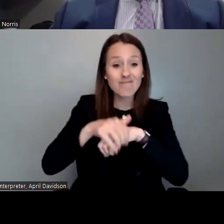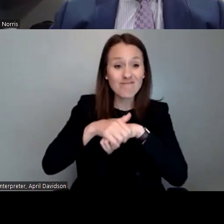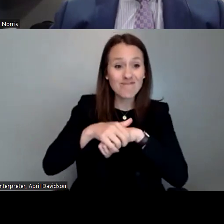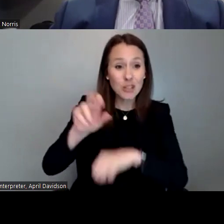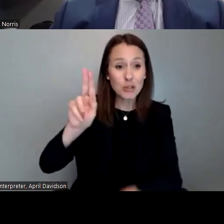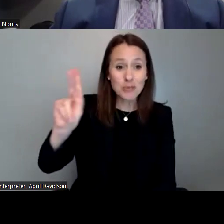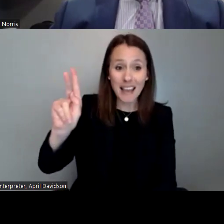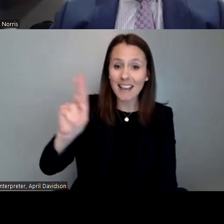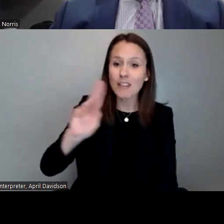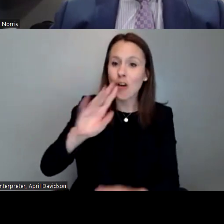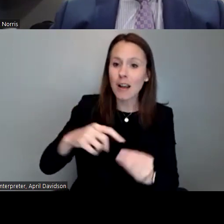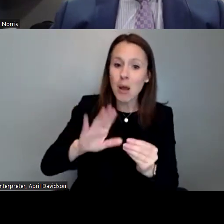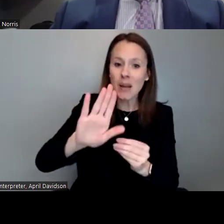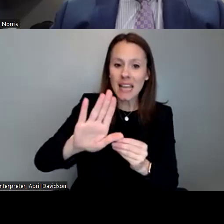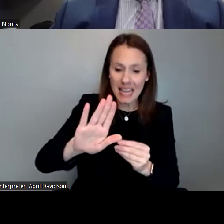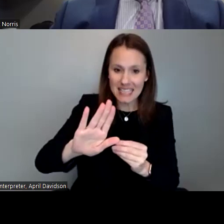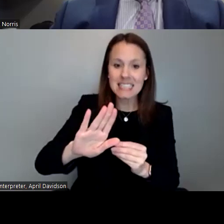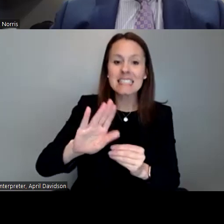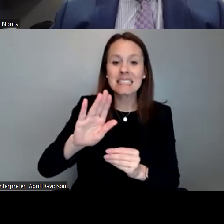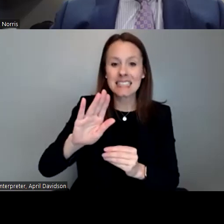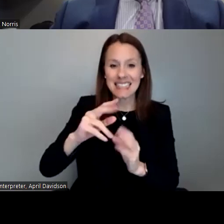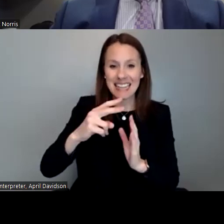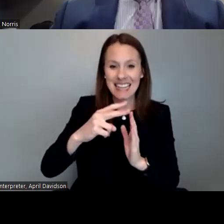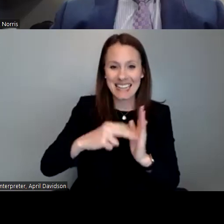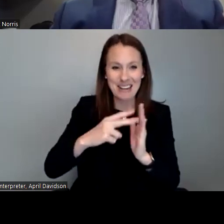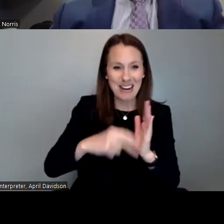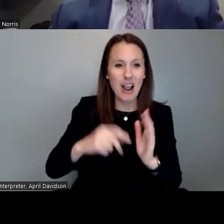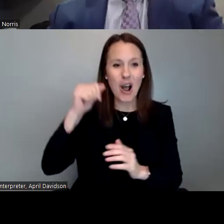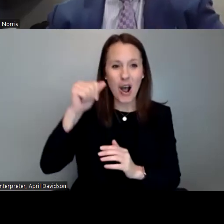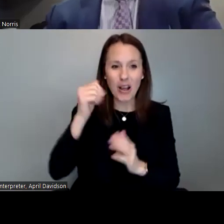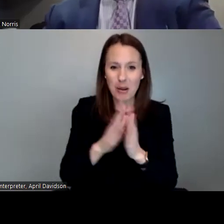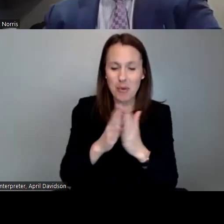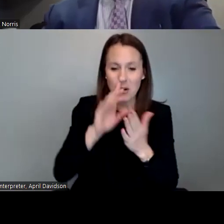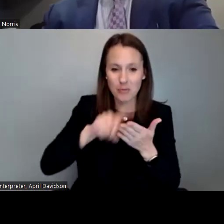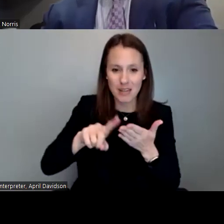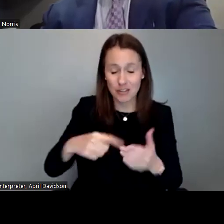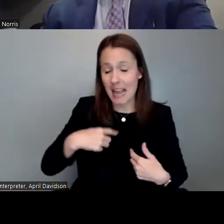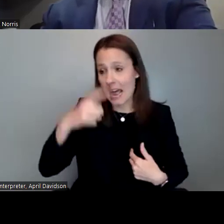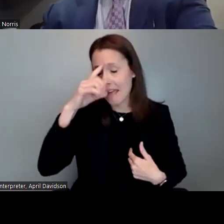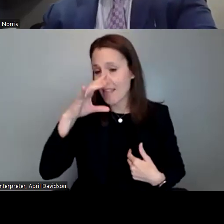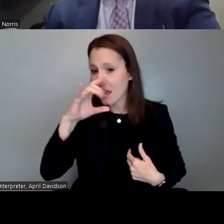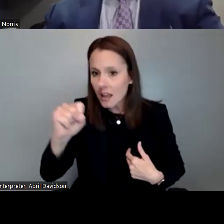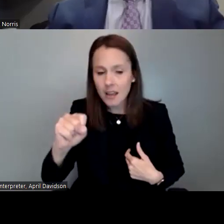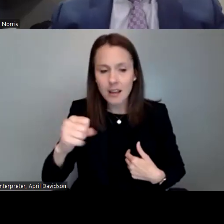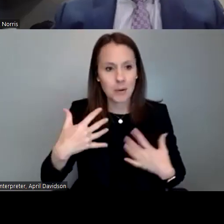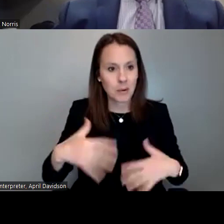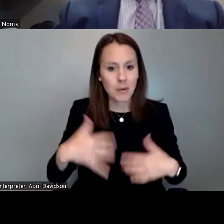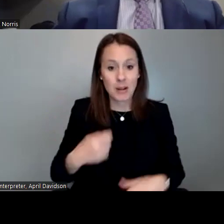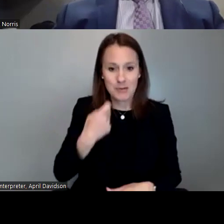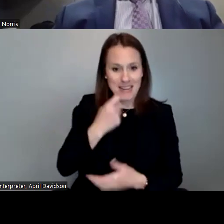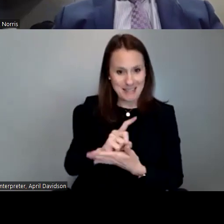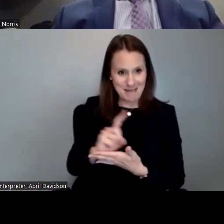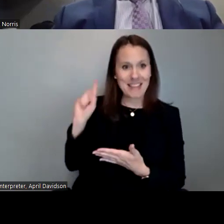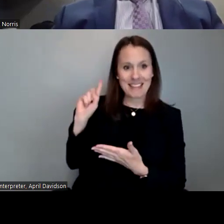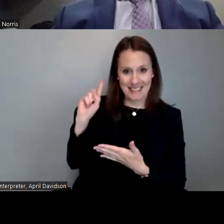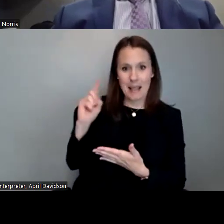his literary audiobook research, which I think is absolutely fascinating. And interestingly enough, just this past week on one of